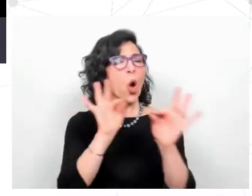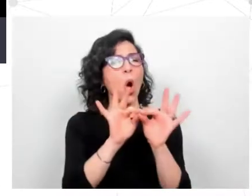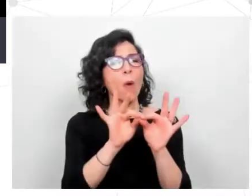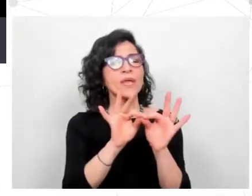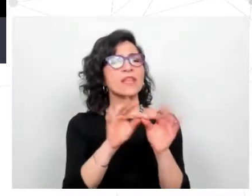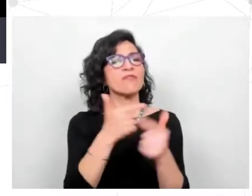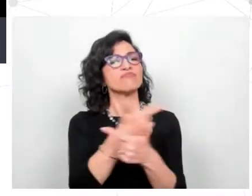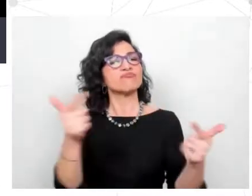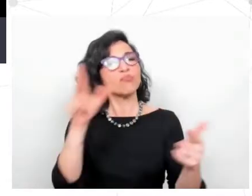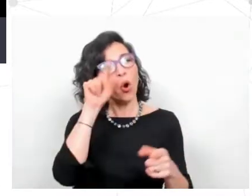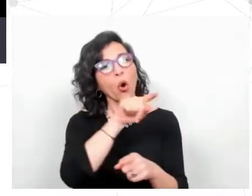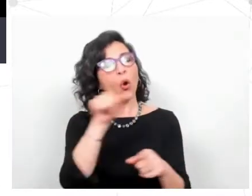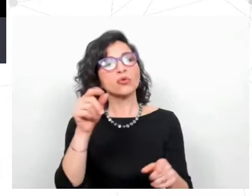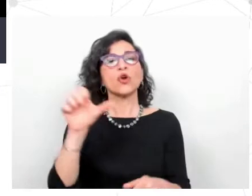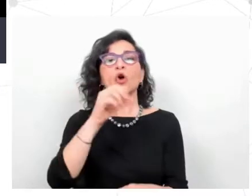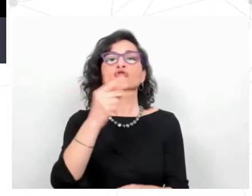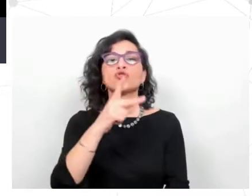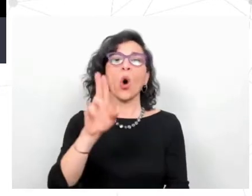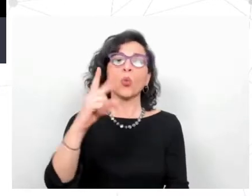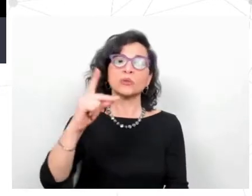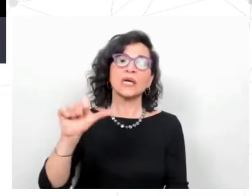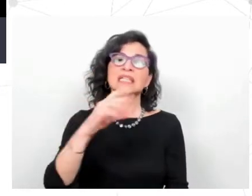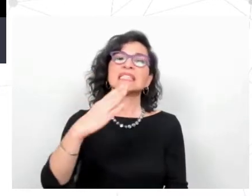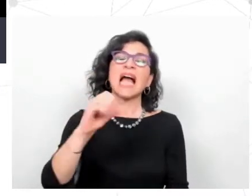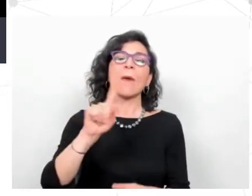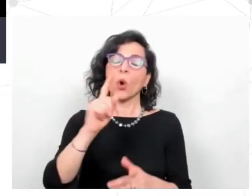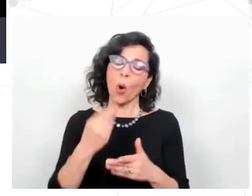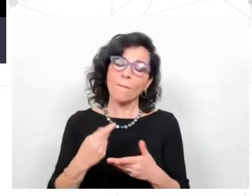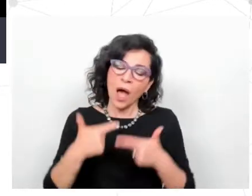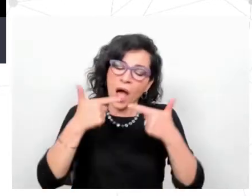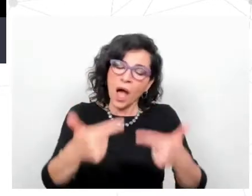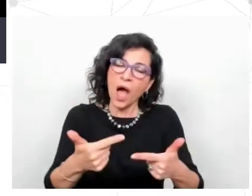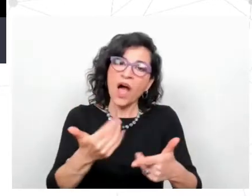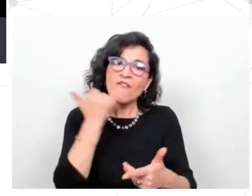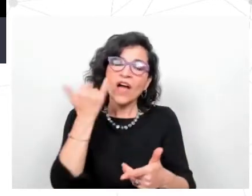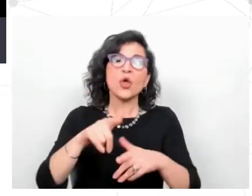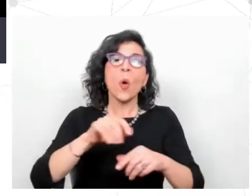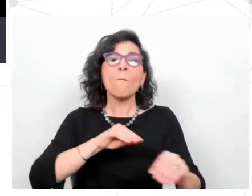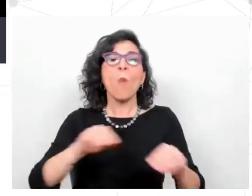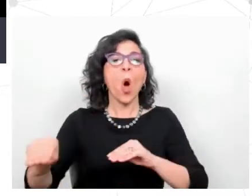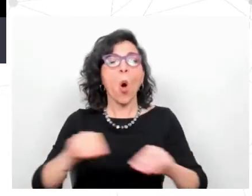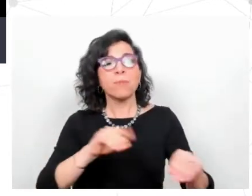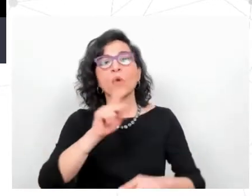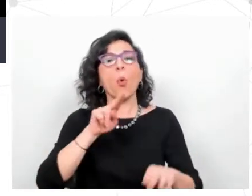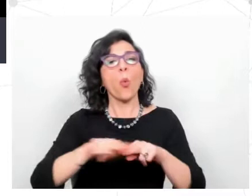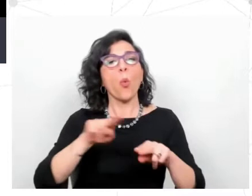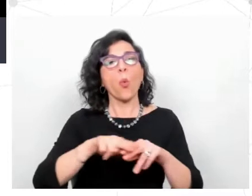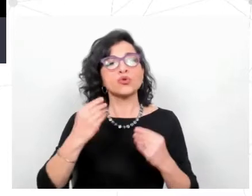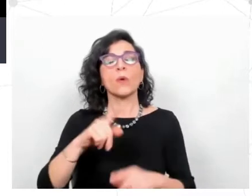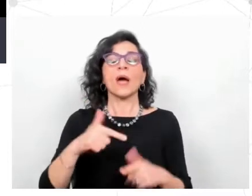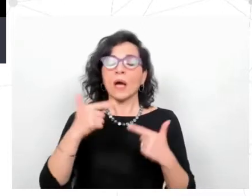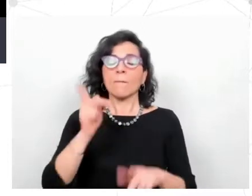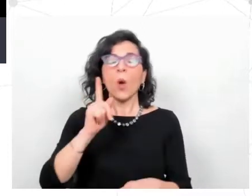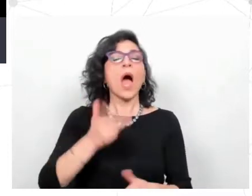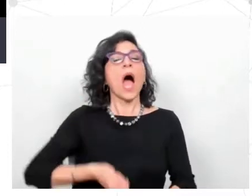on presence and rewarding experiences. Hence the title, Adventures with Microsoft Soundscape. Ultimately, we hope that